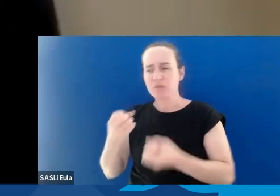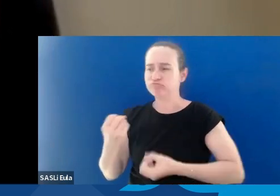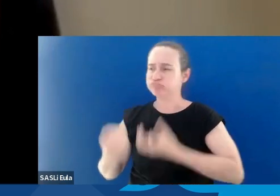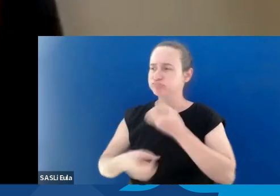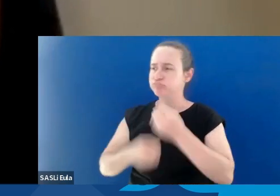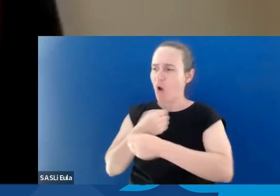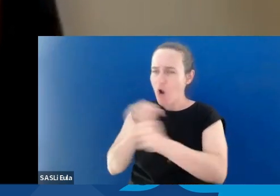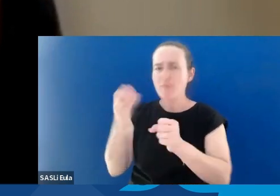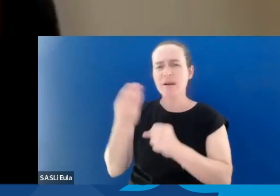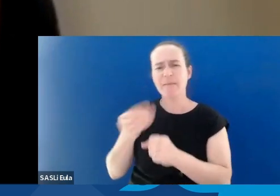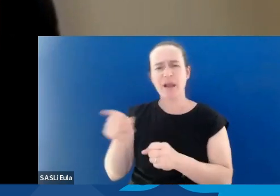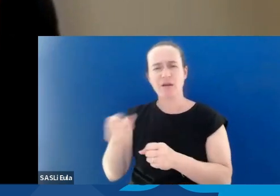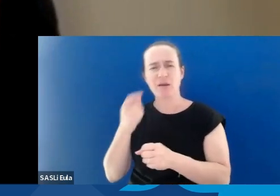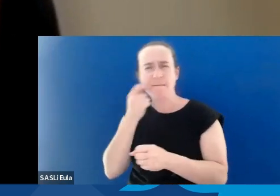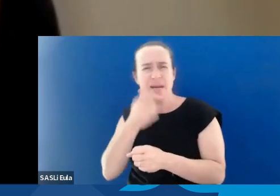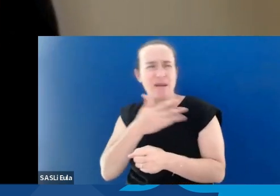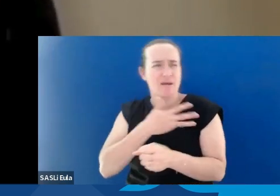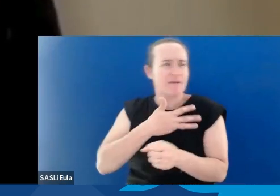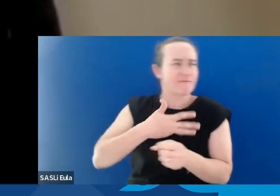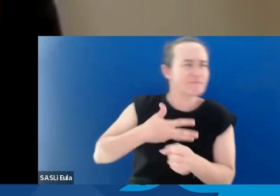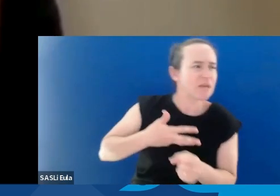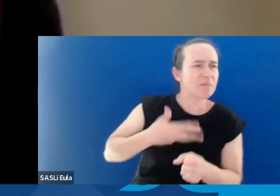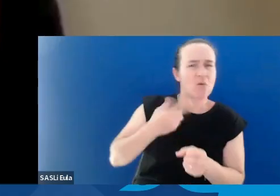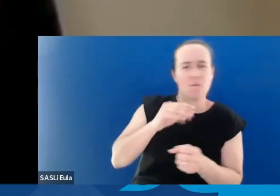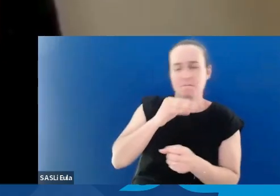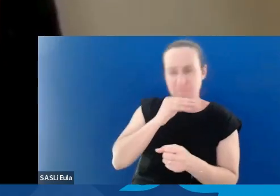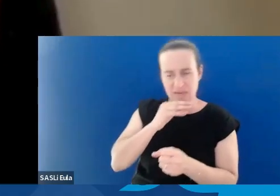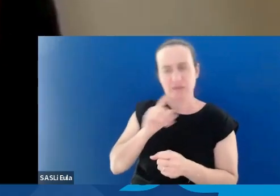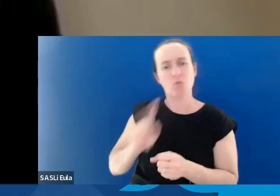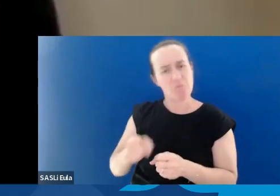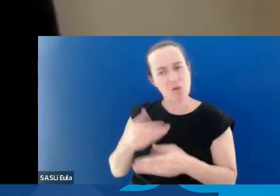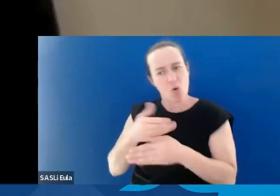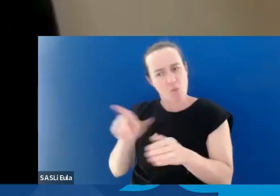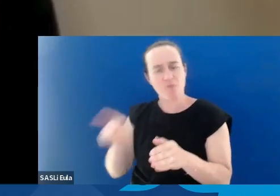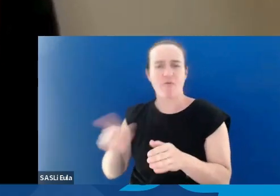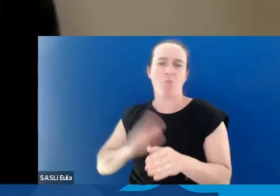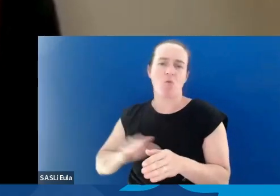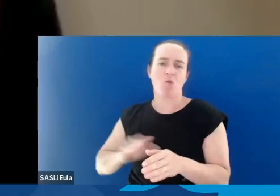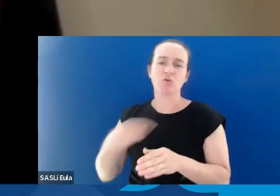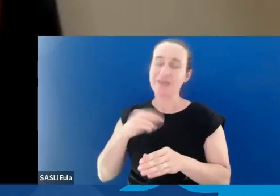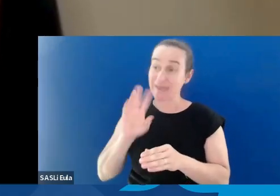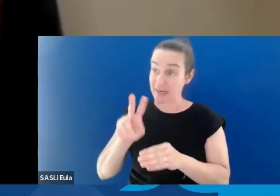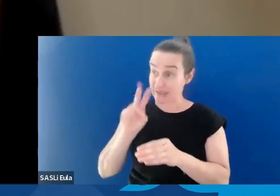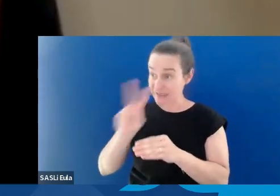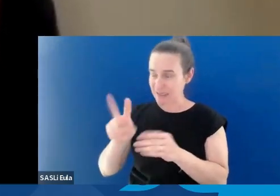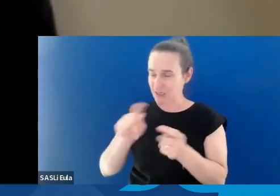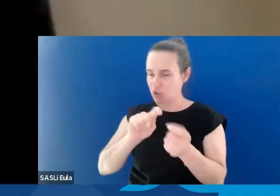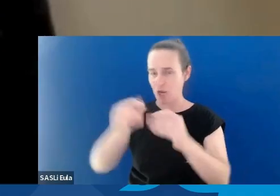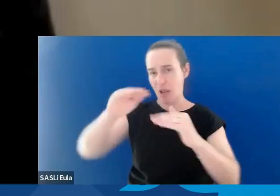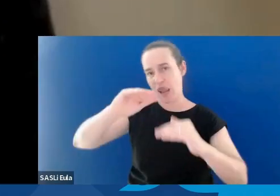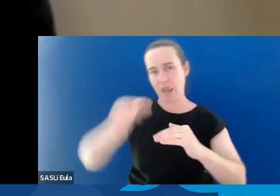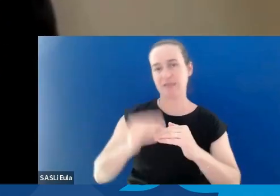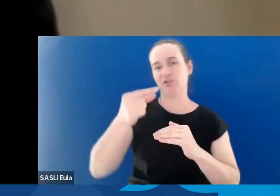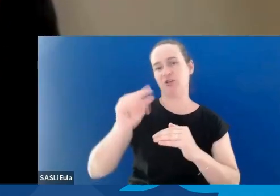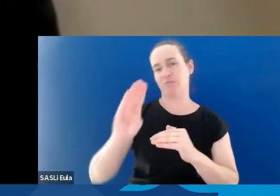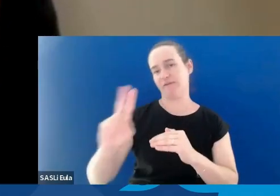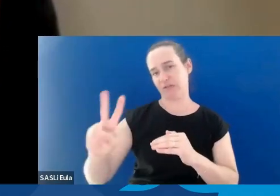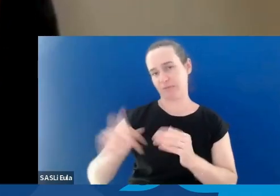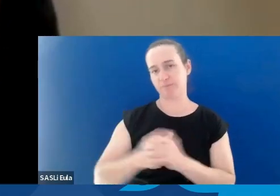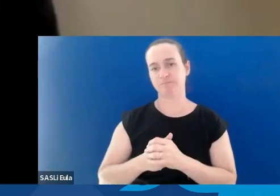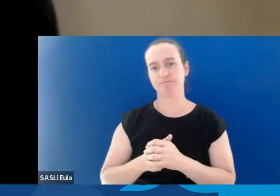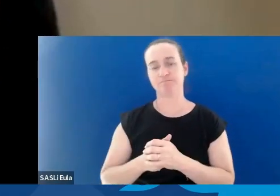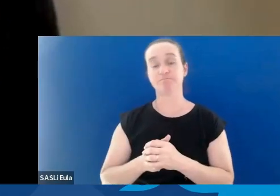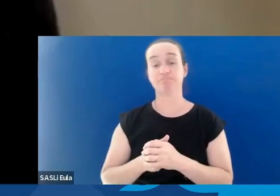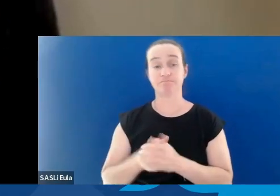with these adolescent boys and young men so that we can see changes in the gender-based violence incidents? With students with